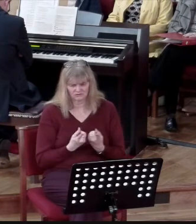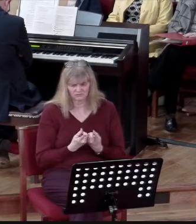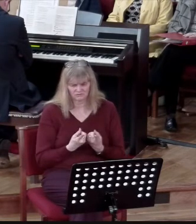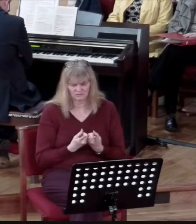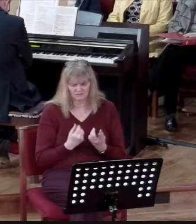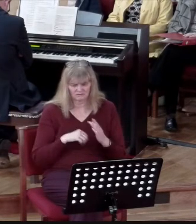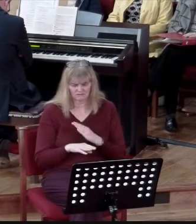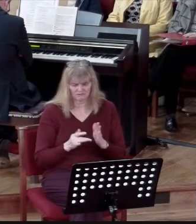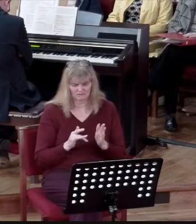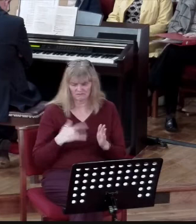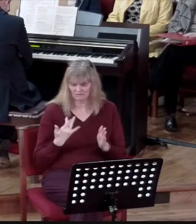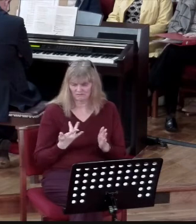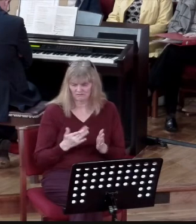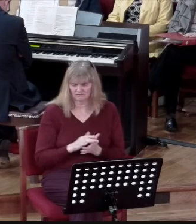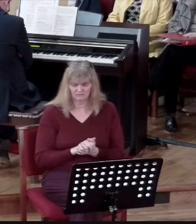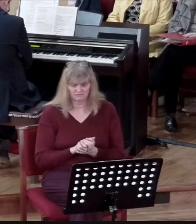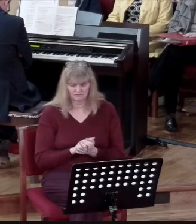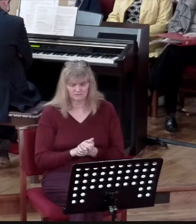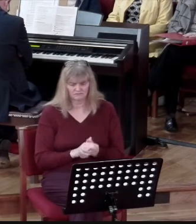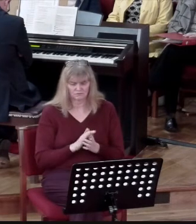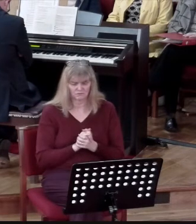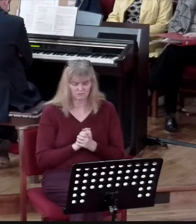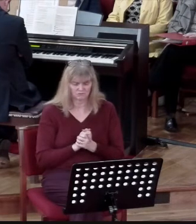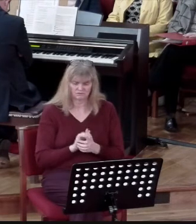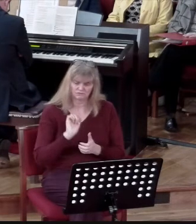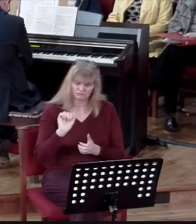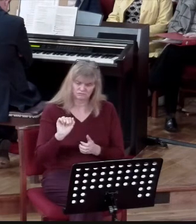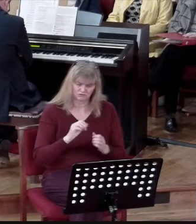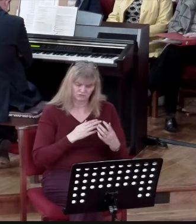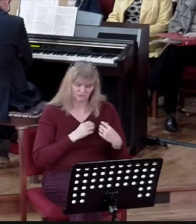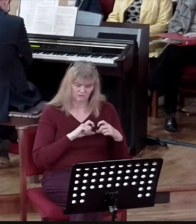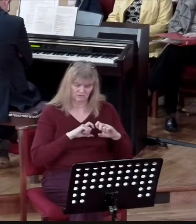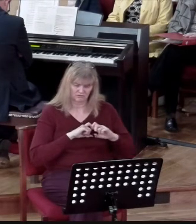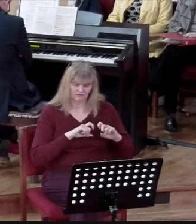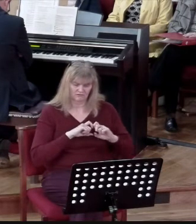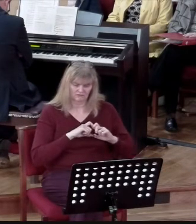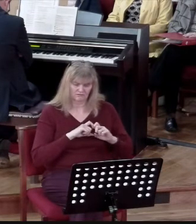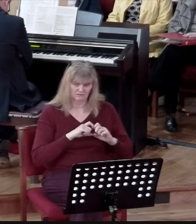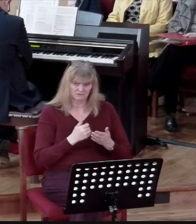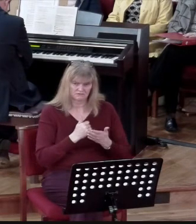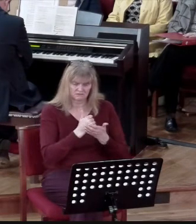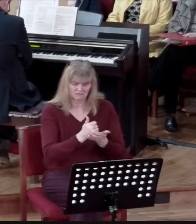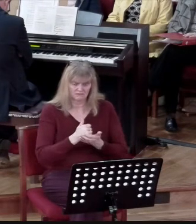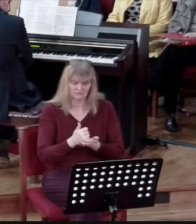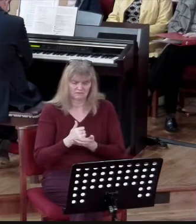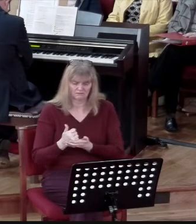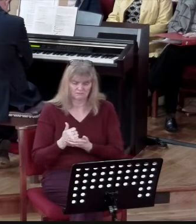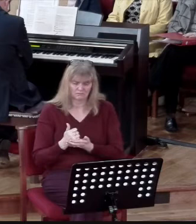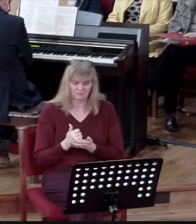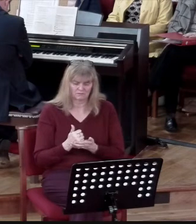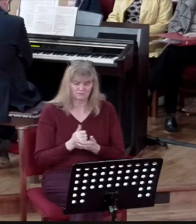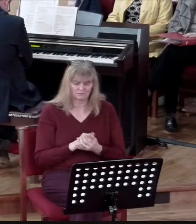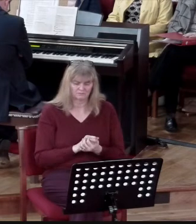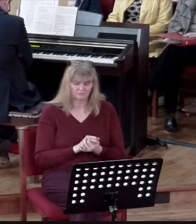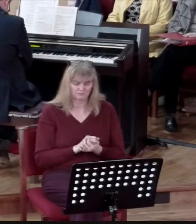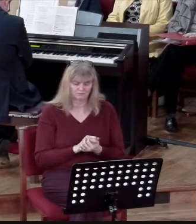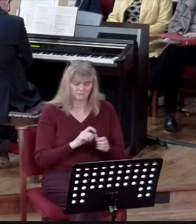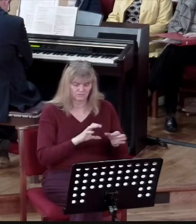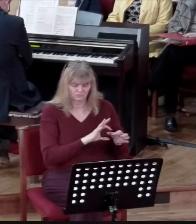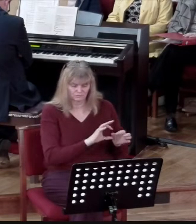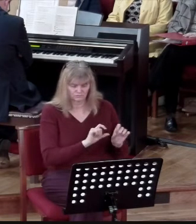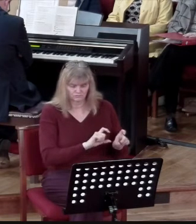someone like that, we pray, Lord, you would touch their hearts and their lives with your healing touch. Lord, may they